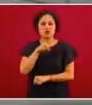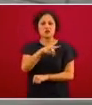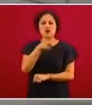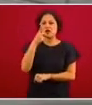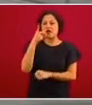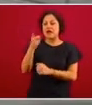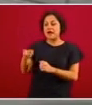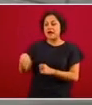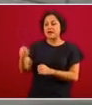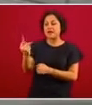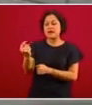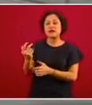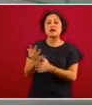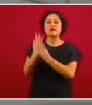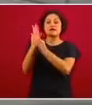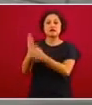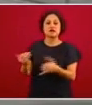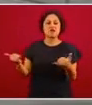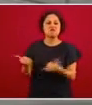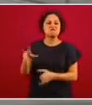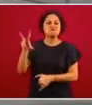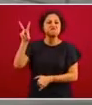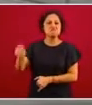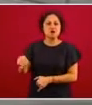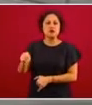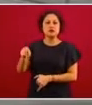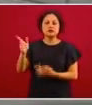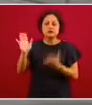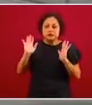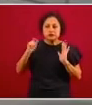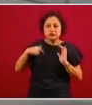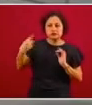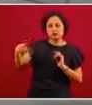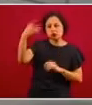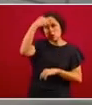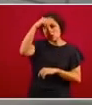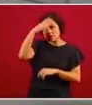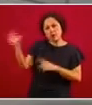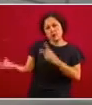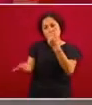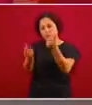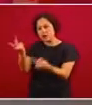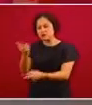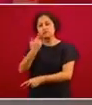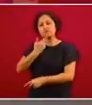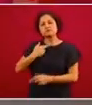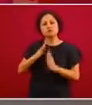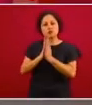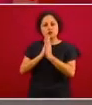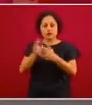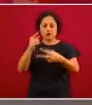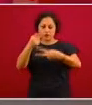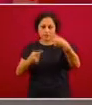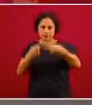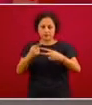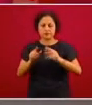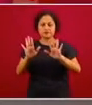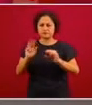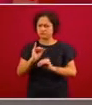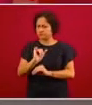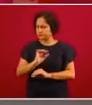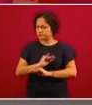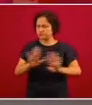news anchor, who talked to the population and invited them to disregard